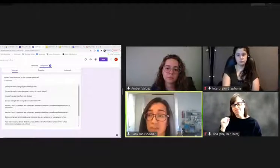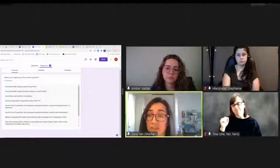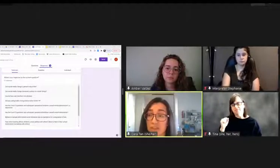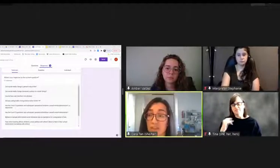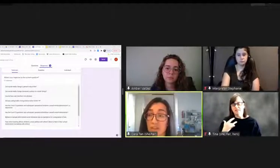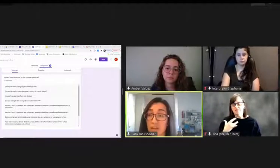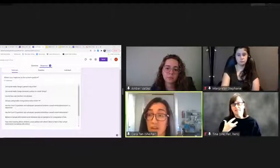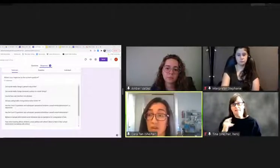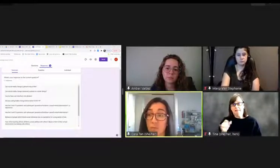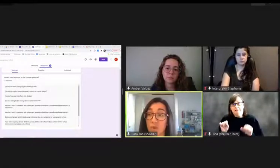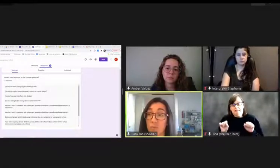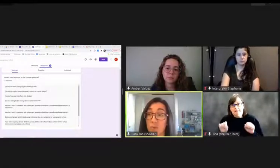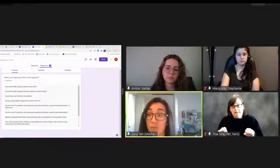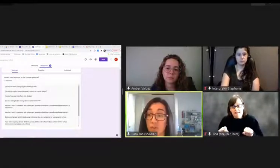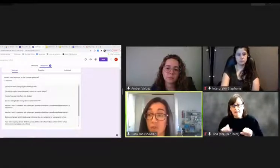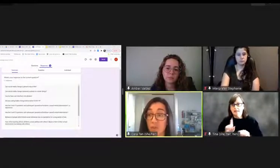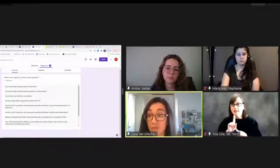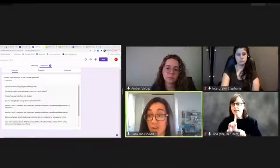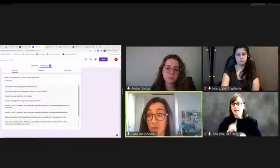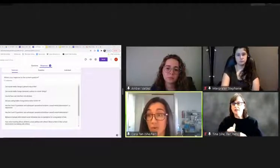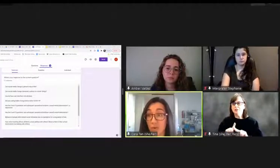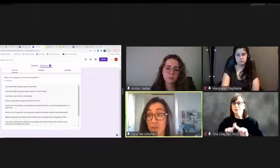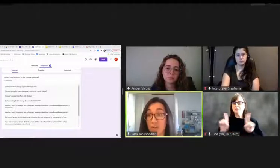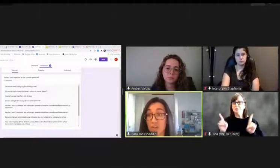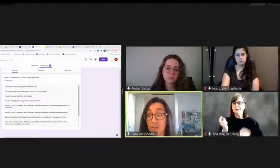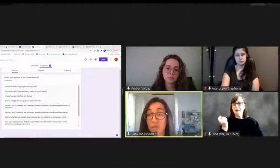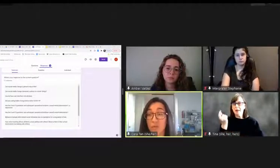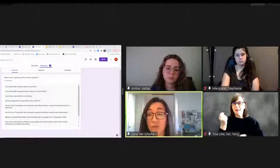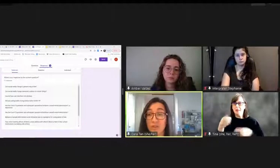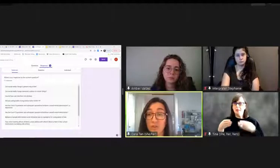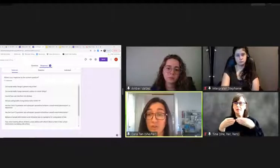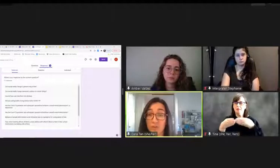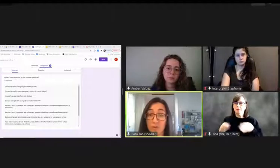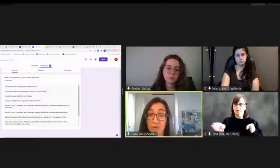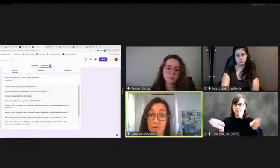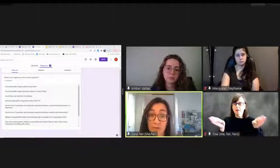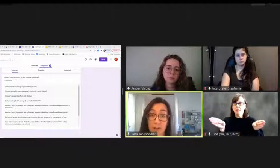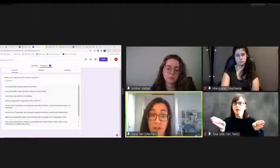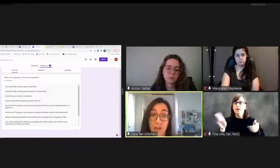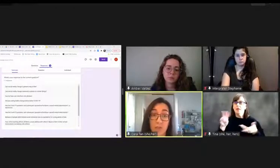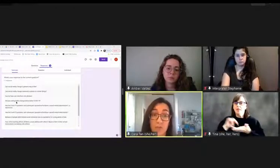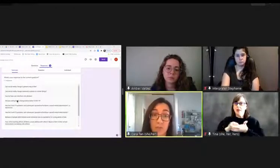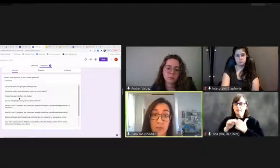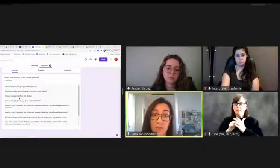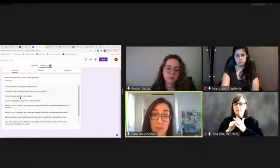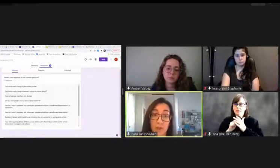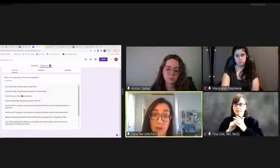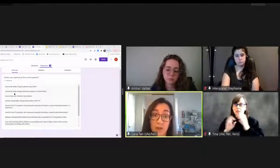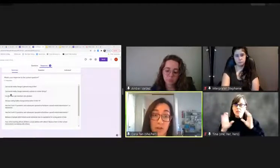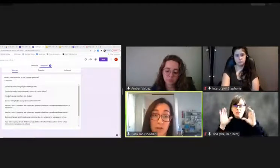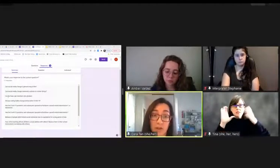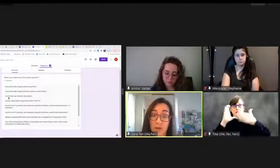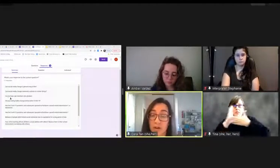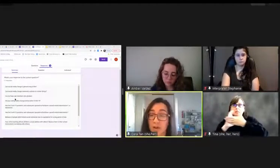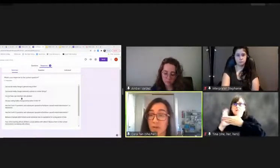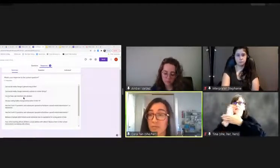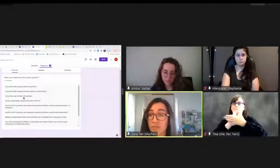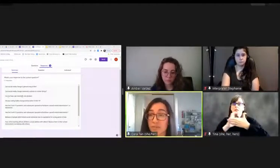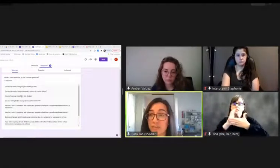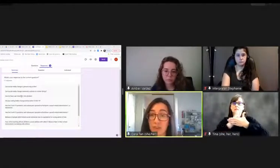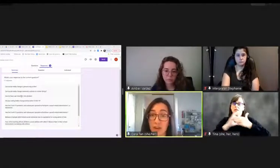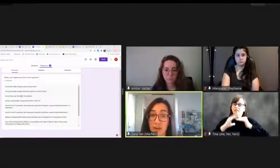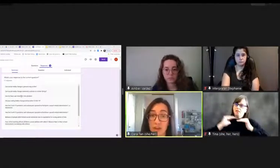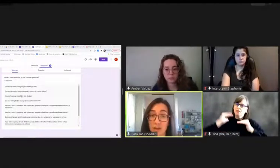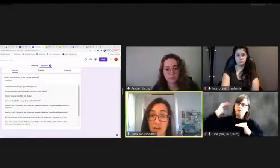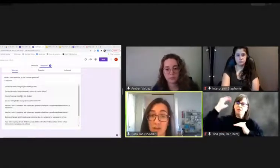I think that we could be more specific with our question and it would be easier to observe, right? If we came up with,